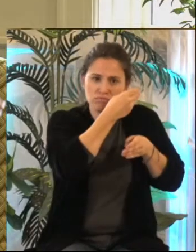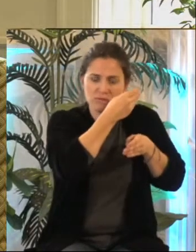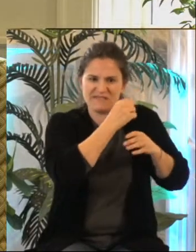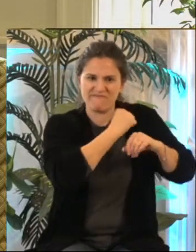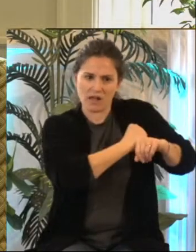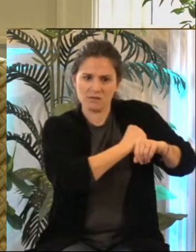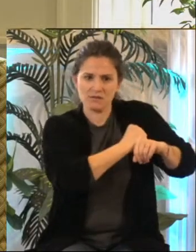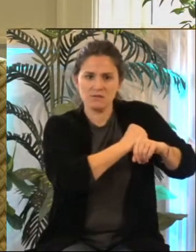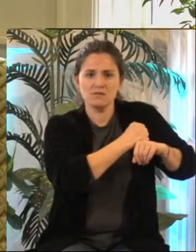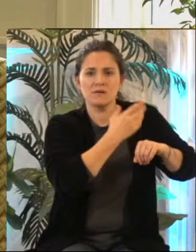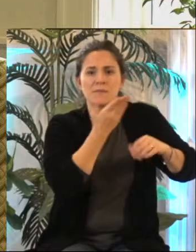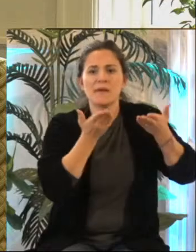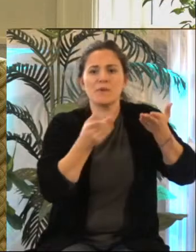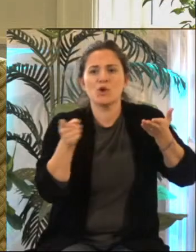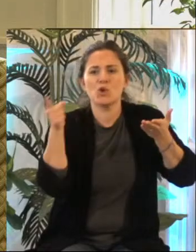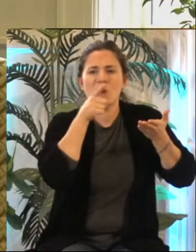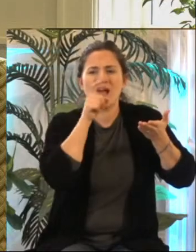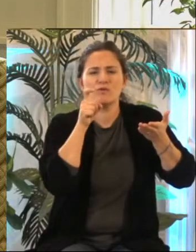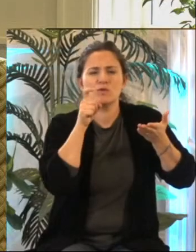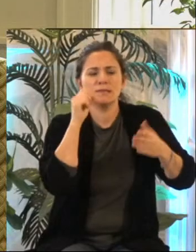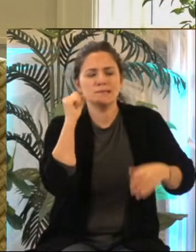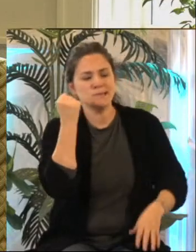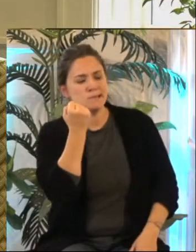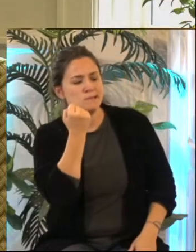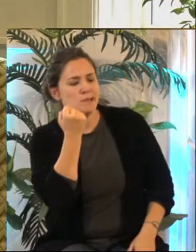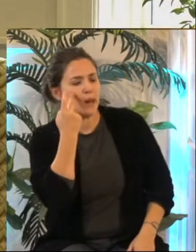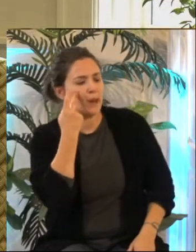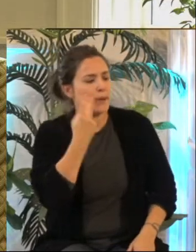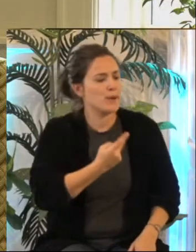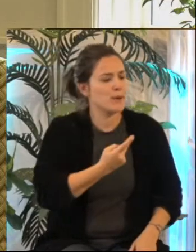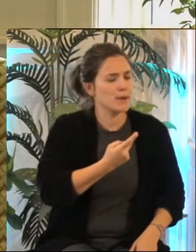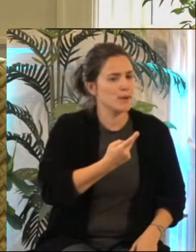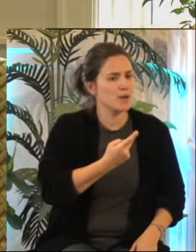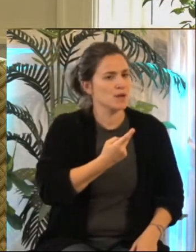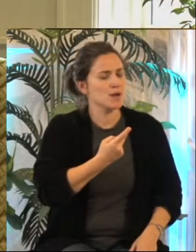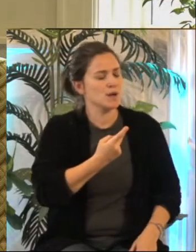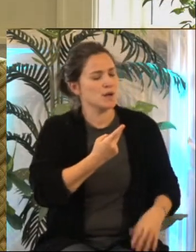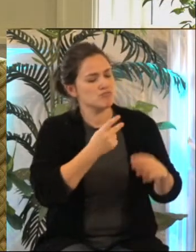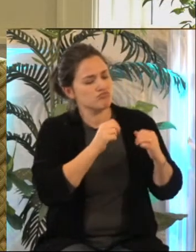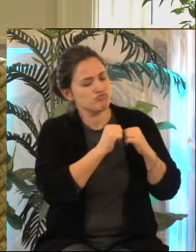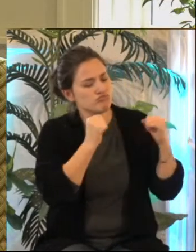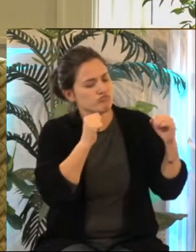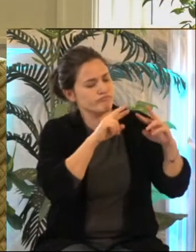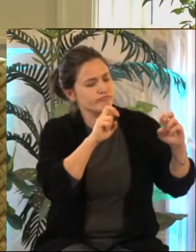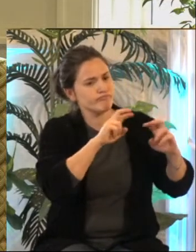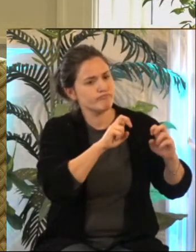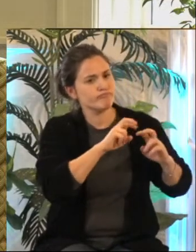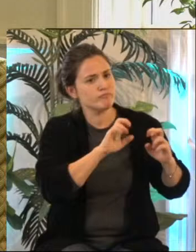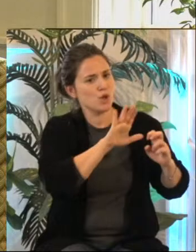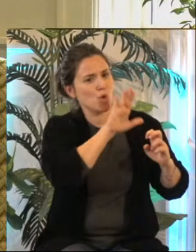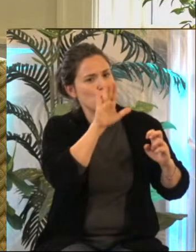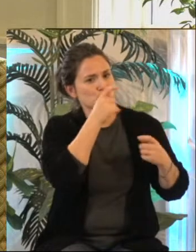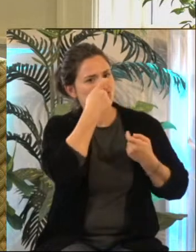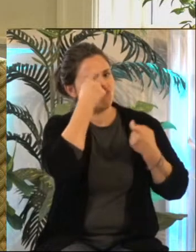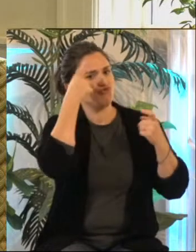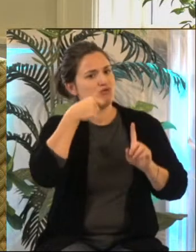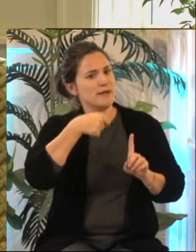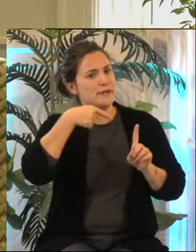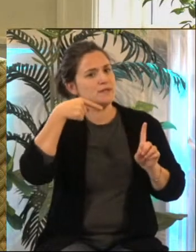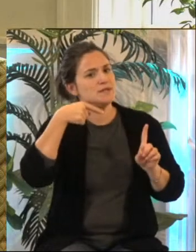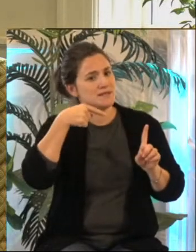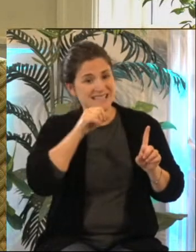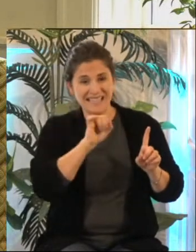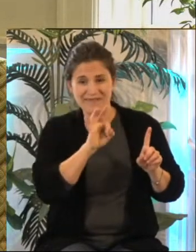a shadow, and we have to shine a light on them and bring them forward so that we can deal with them. Otherwise, they're going to be dealing with